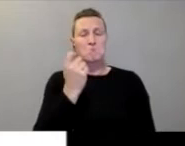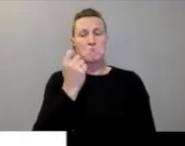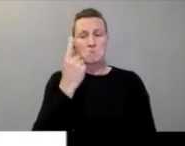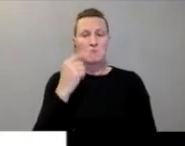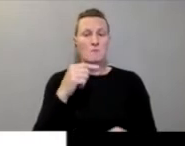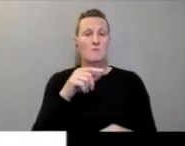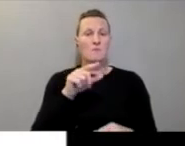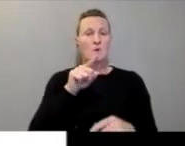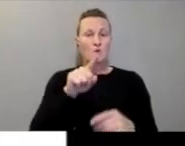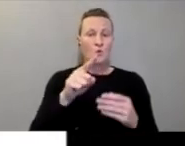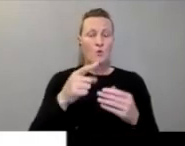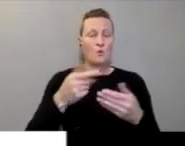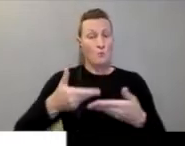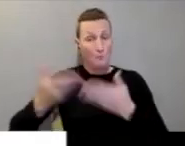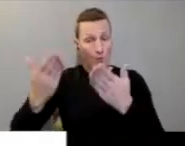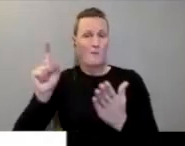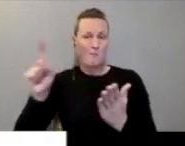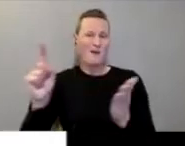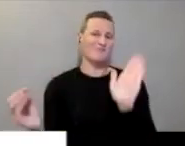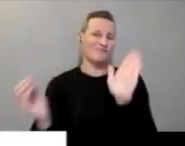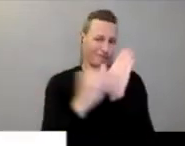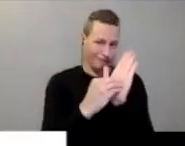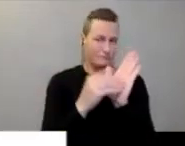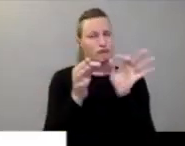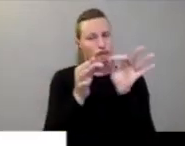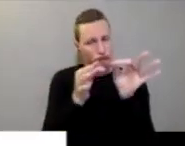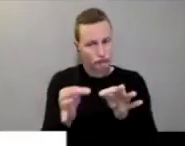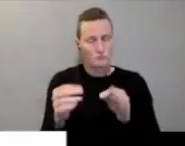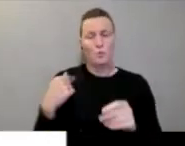selecting an artist. And yeah.